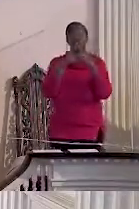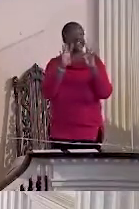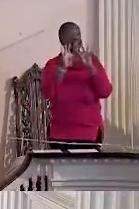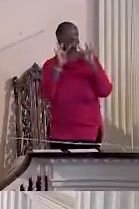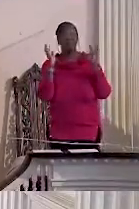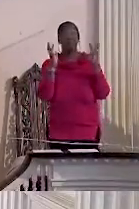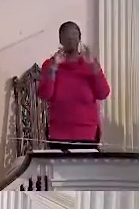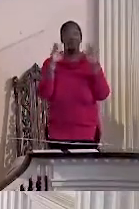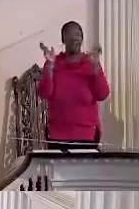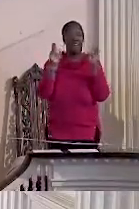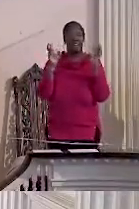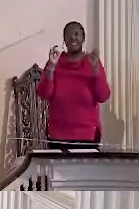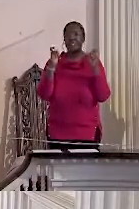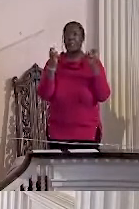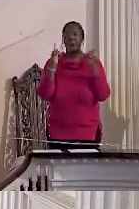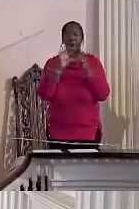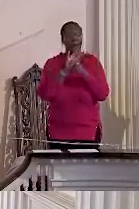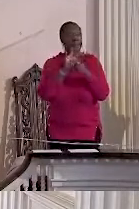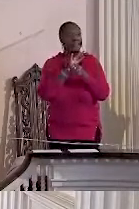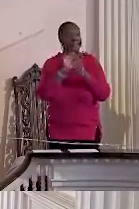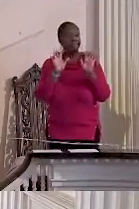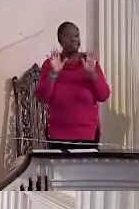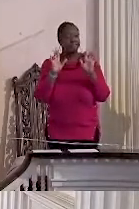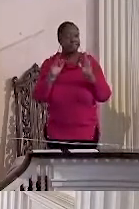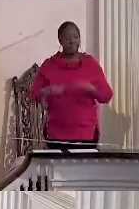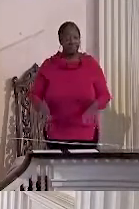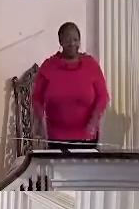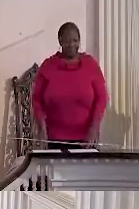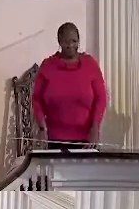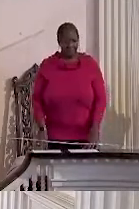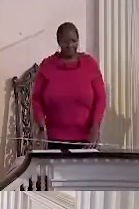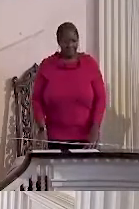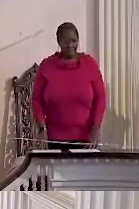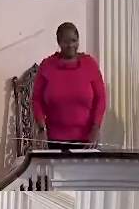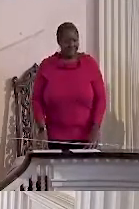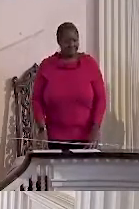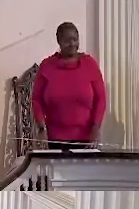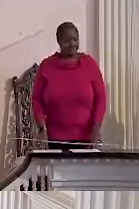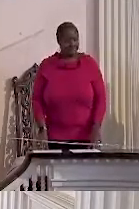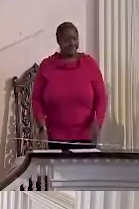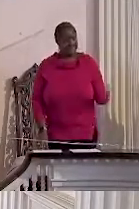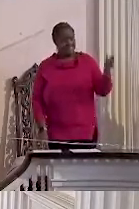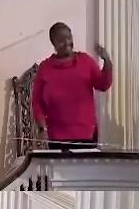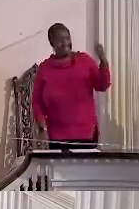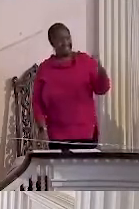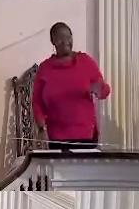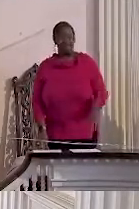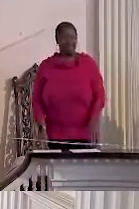Little crowd. Yeah, man.